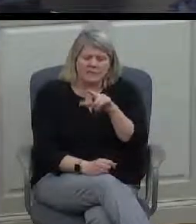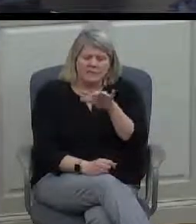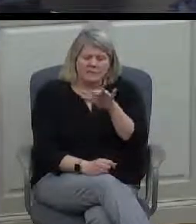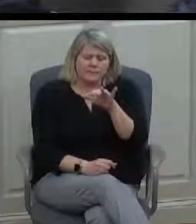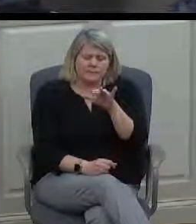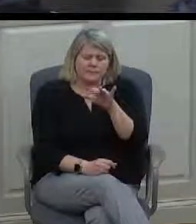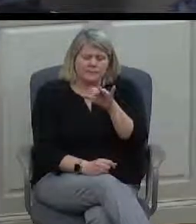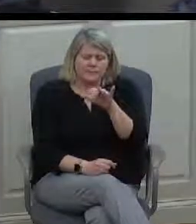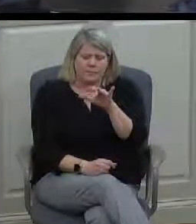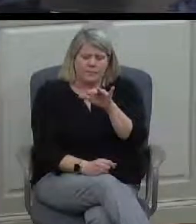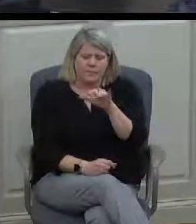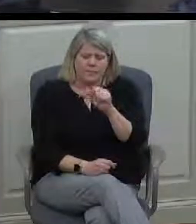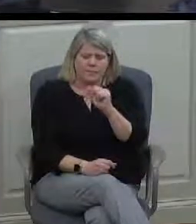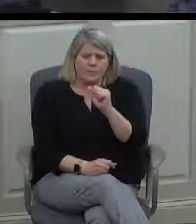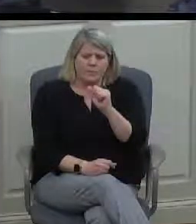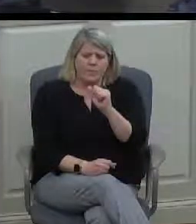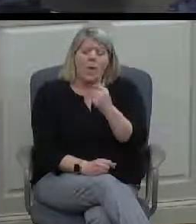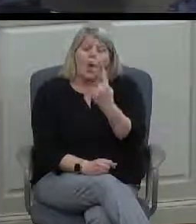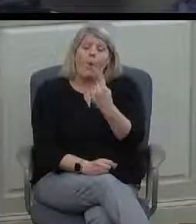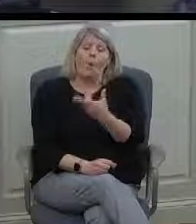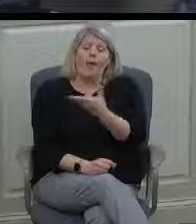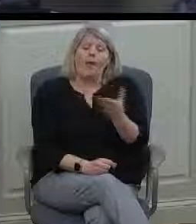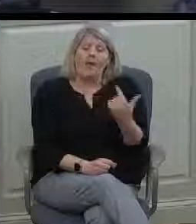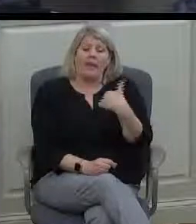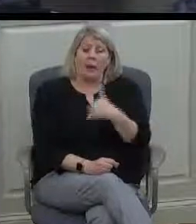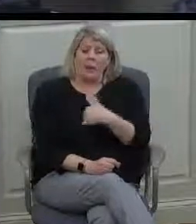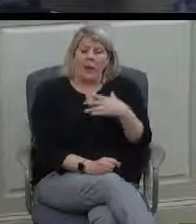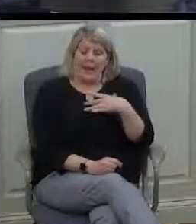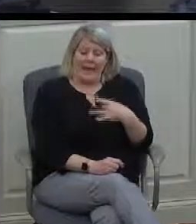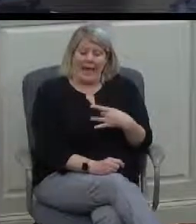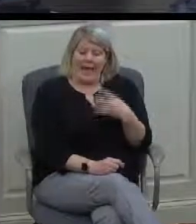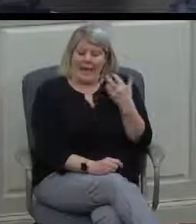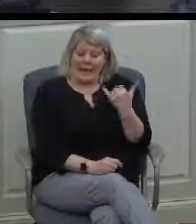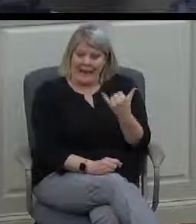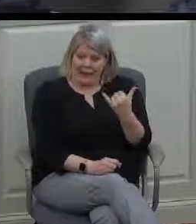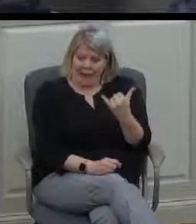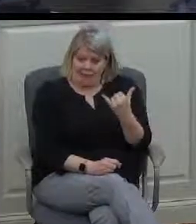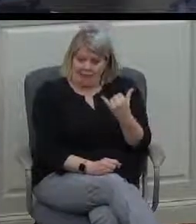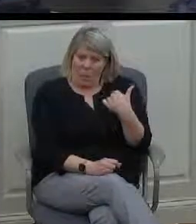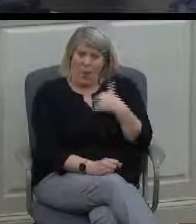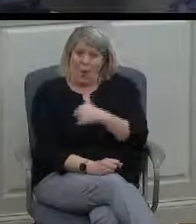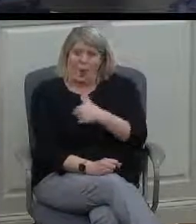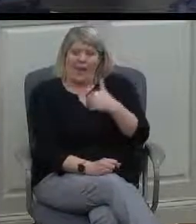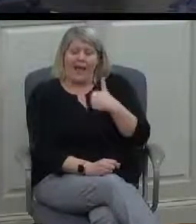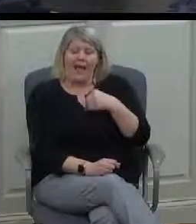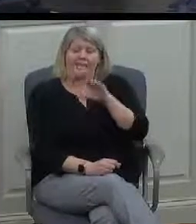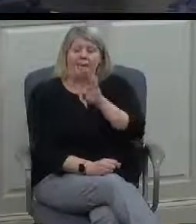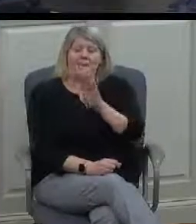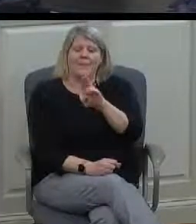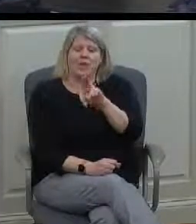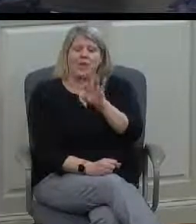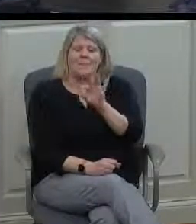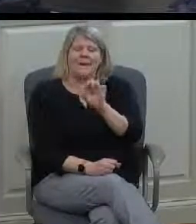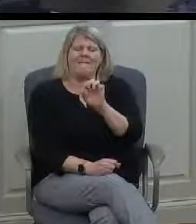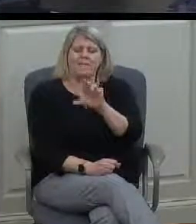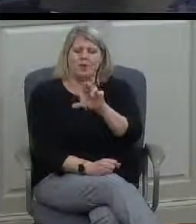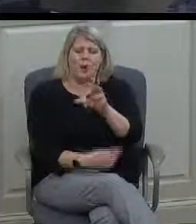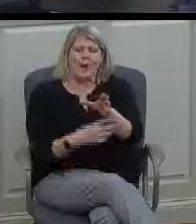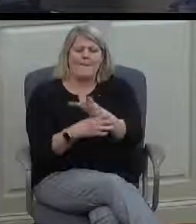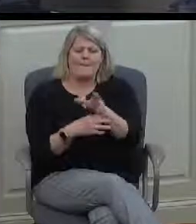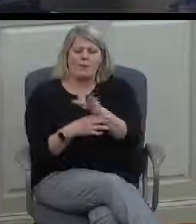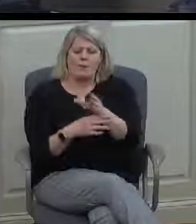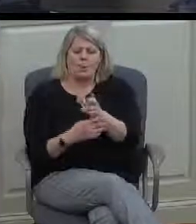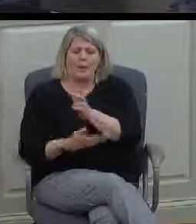one of the things we enjoy now is a buffer between parked cars and the